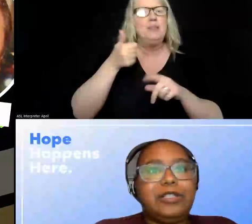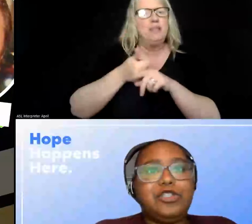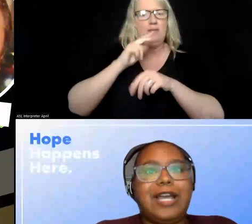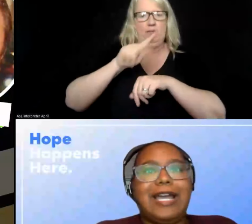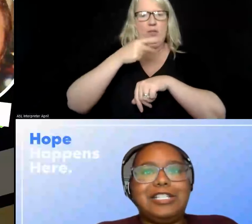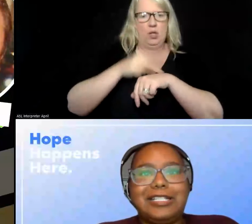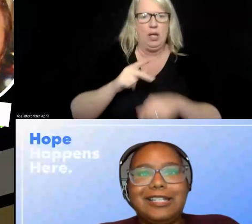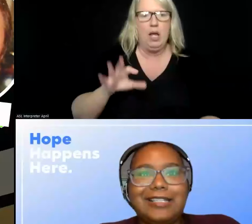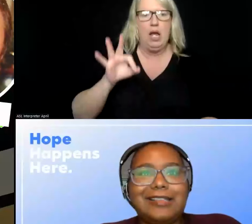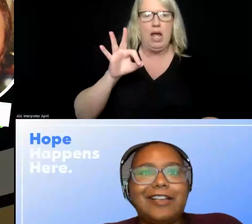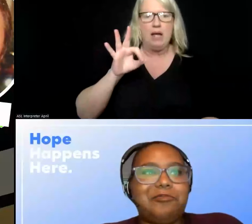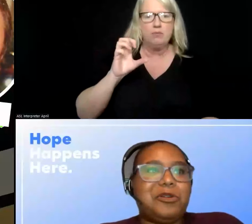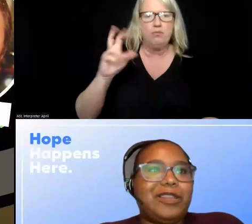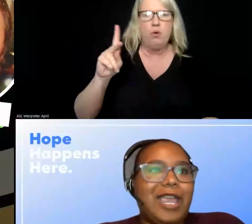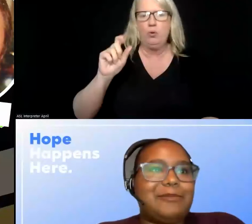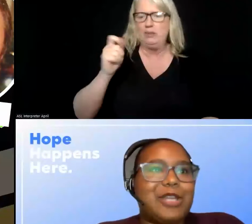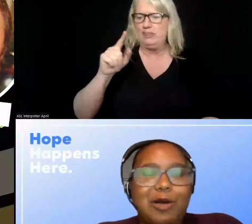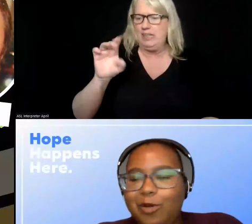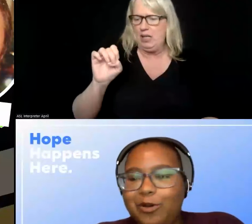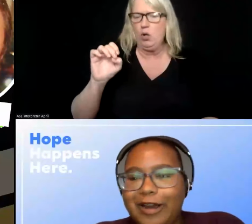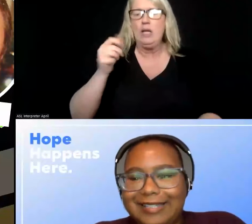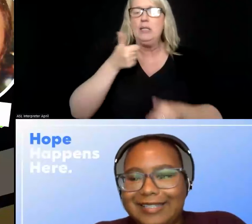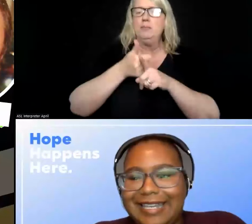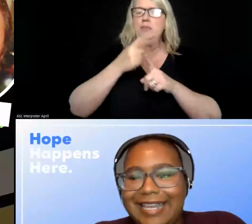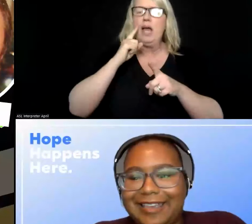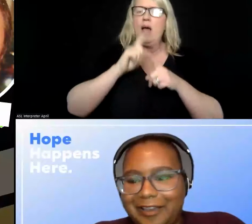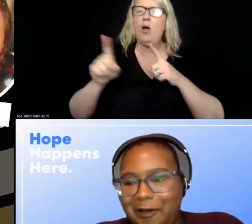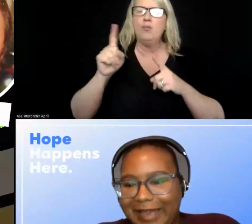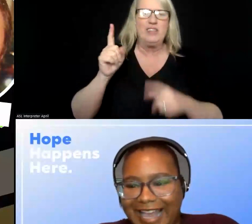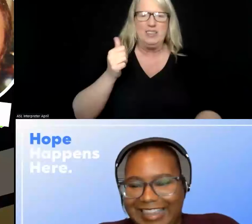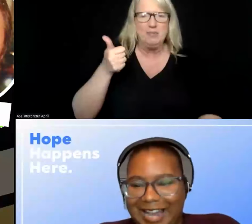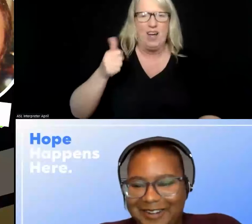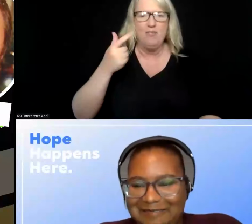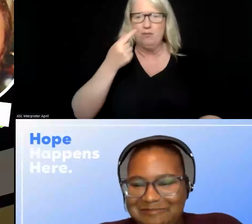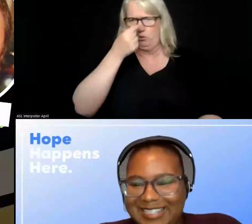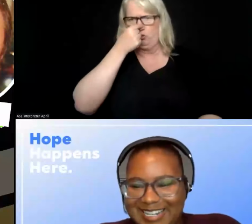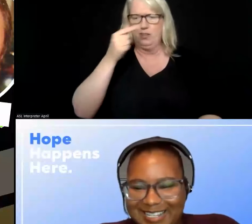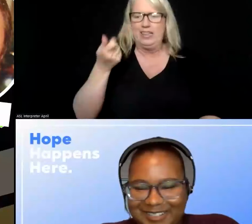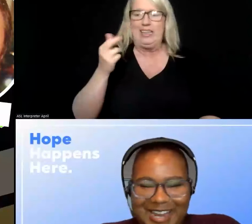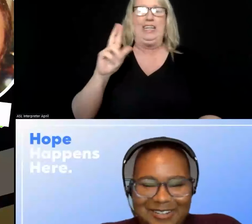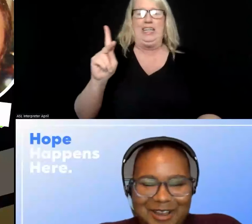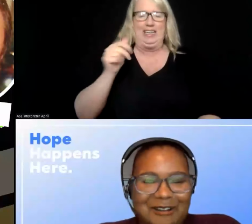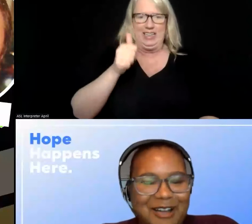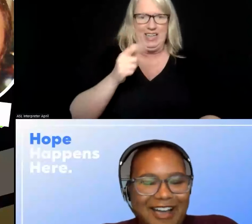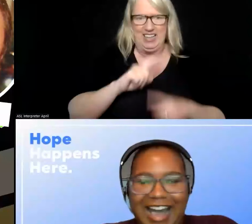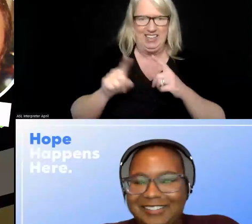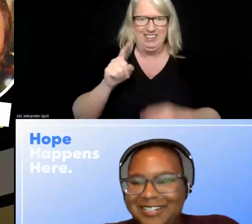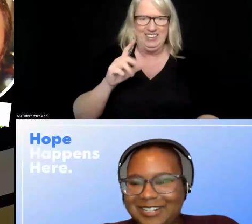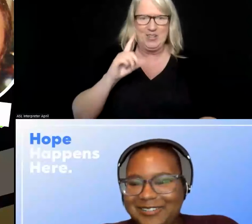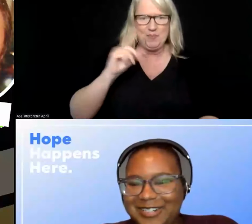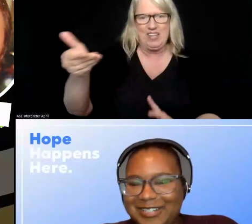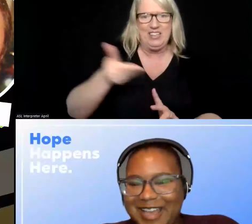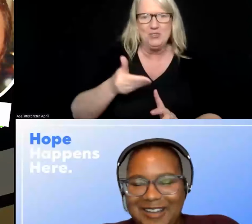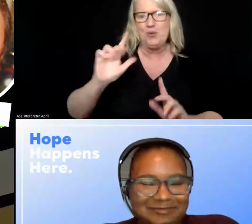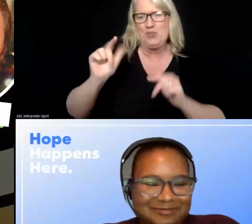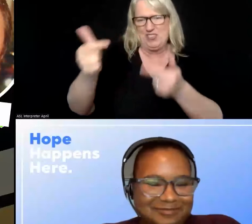Full Tilt Strategies, and he's a self-proclaimed mobile crisis geek. I hope I got that right, Preston, as your intro. I'll turn it